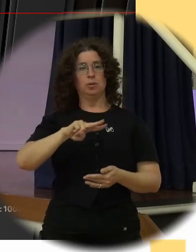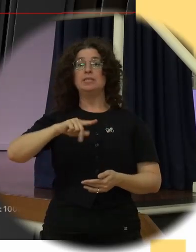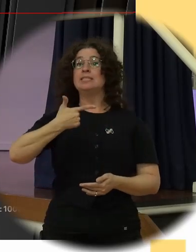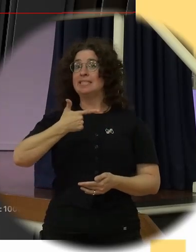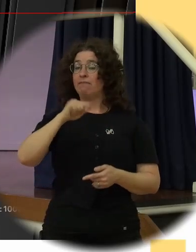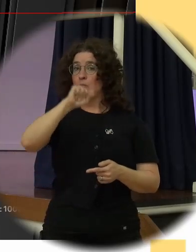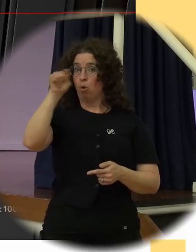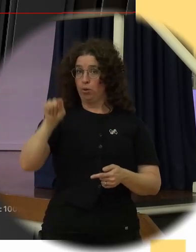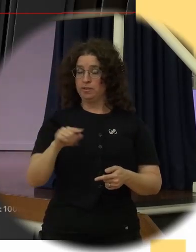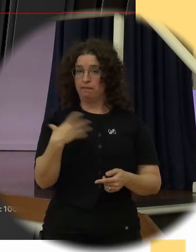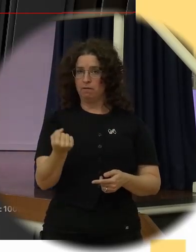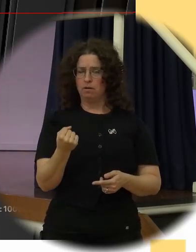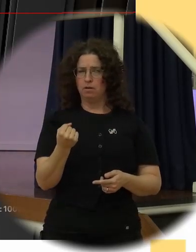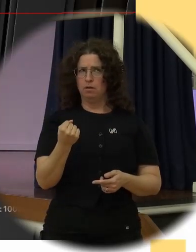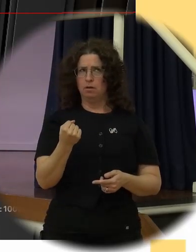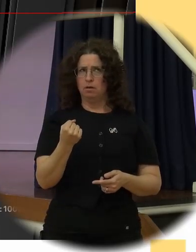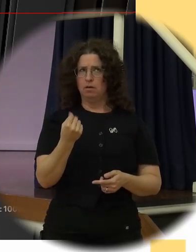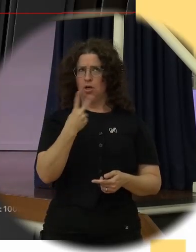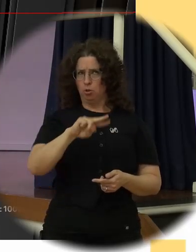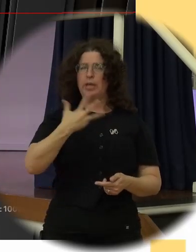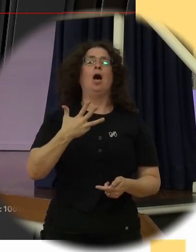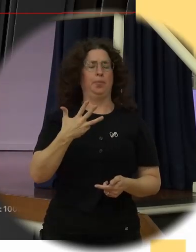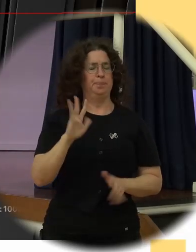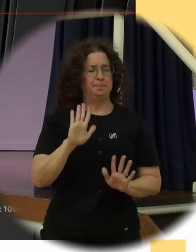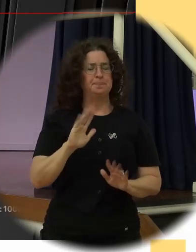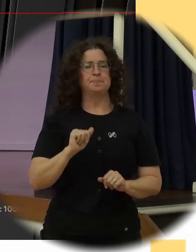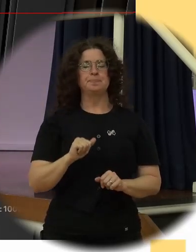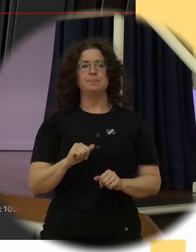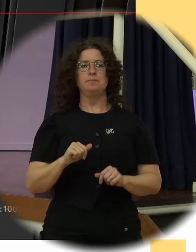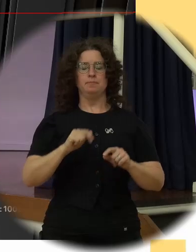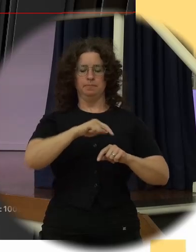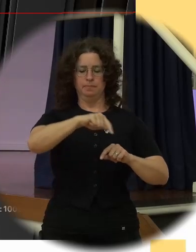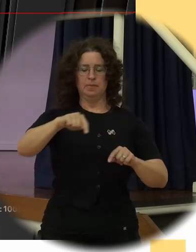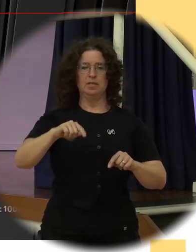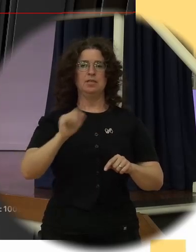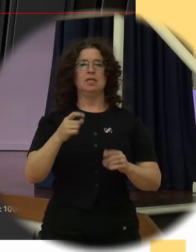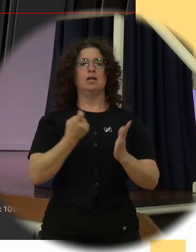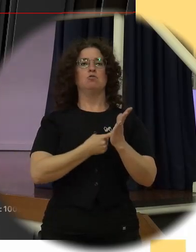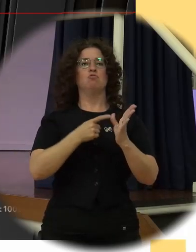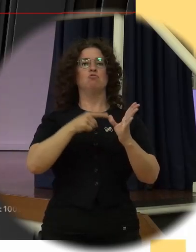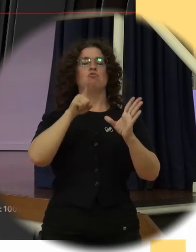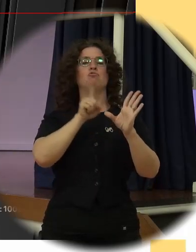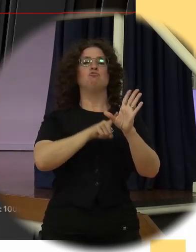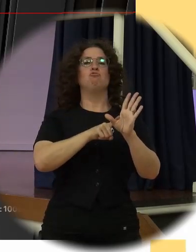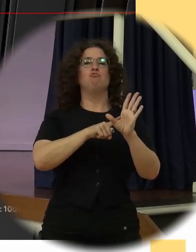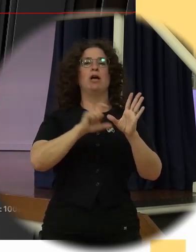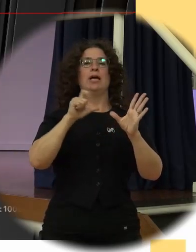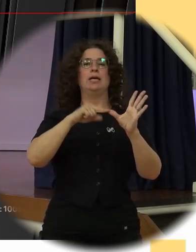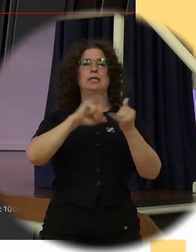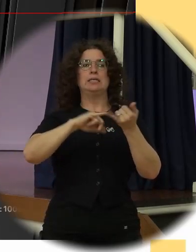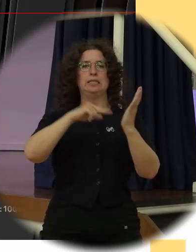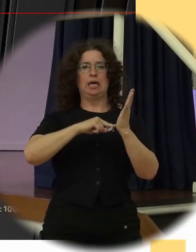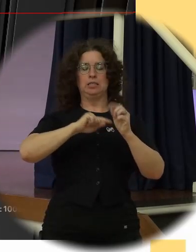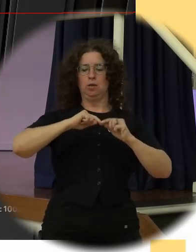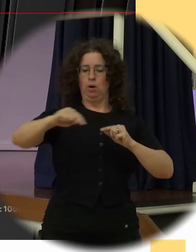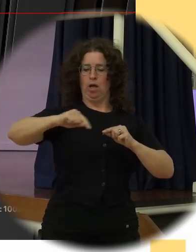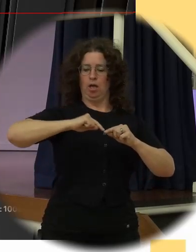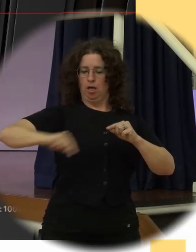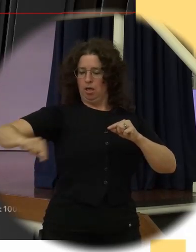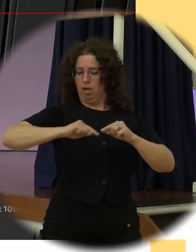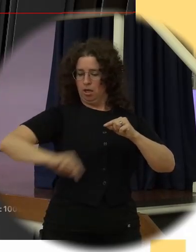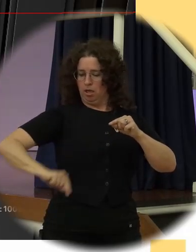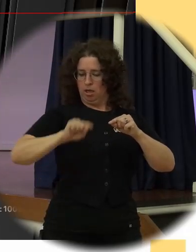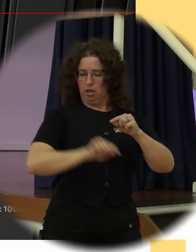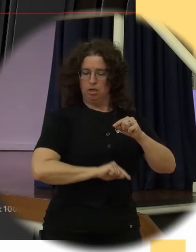27 points or 29 points, where it's doing array cast out to different spots. Every single one of those has to do all